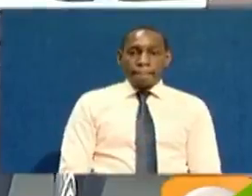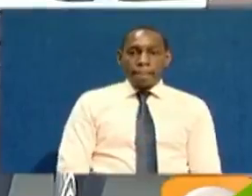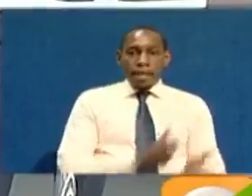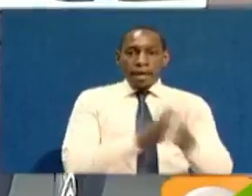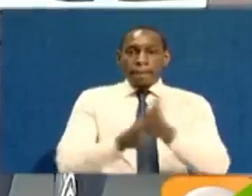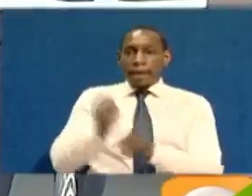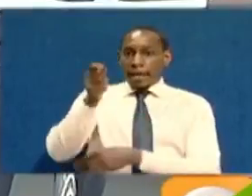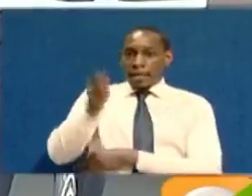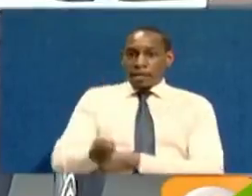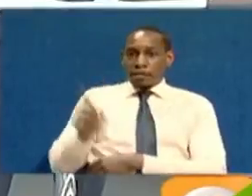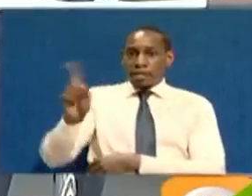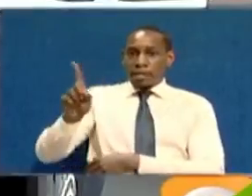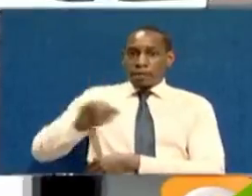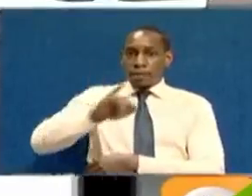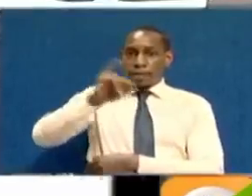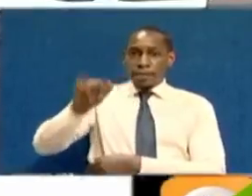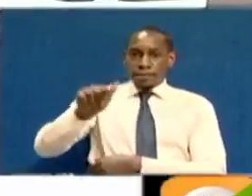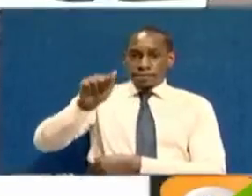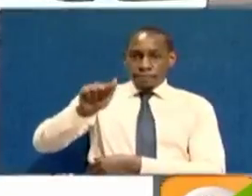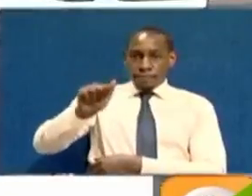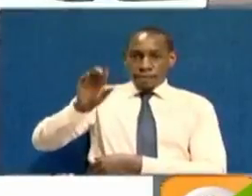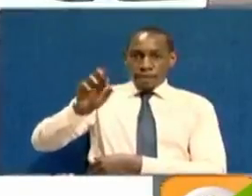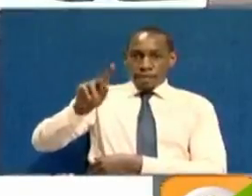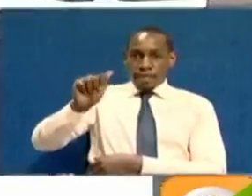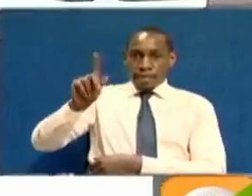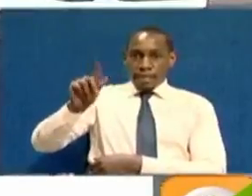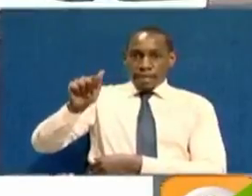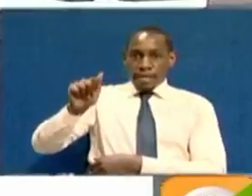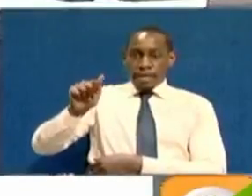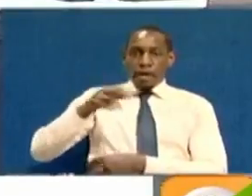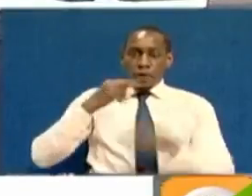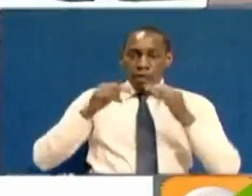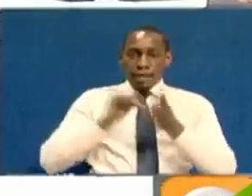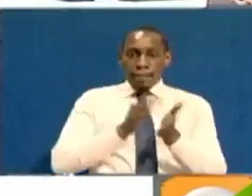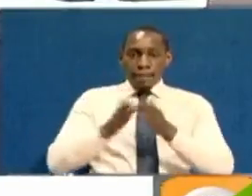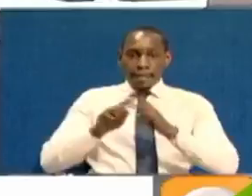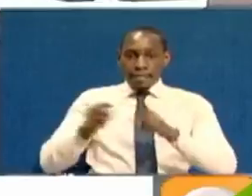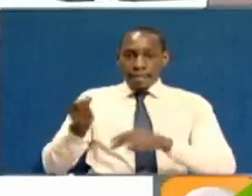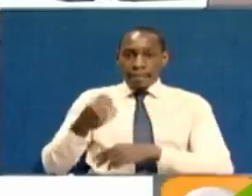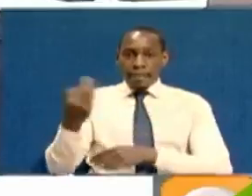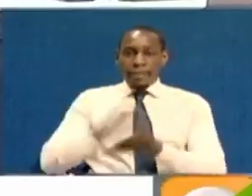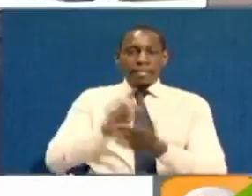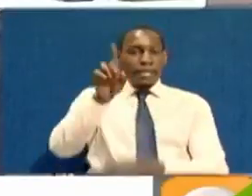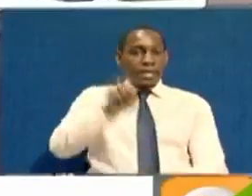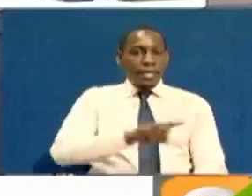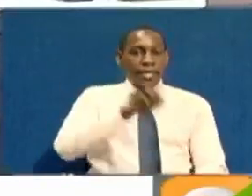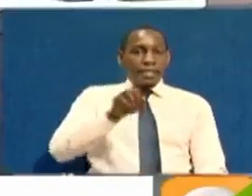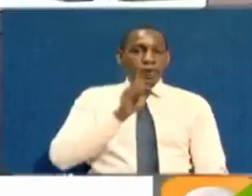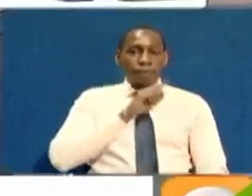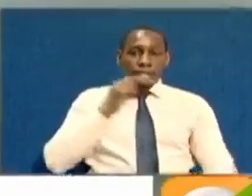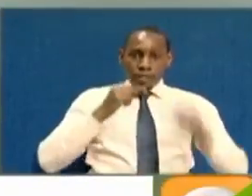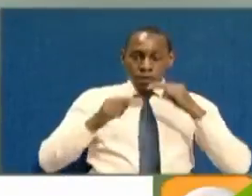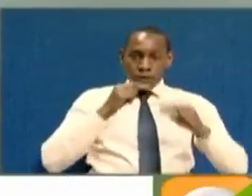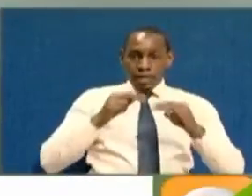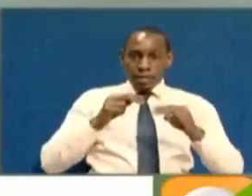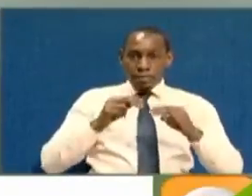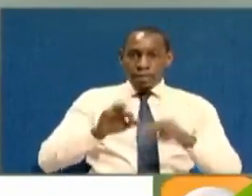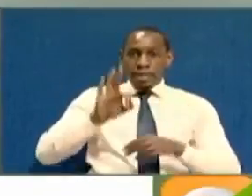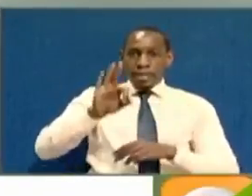So the planned auction of Nairobi's Jacaranda Hotel, which was scheduled to begin this month, has been cancelled. The hotel, which sits